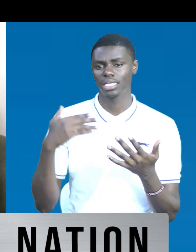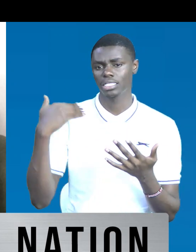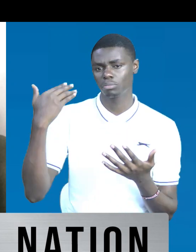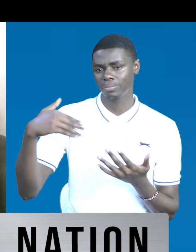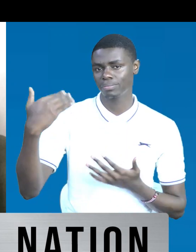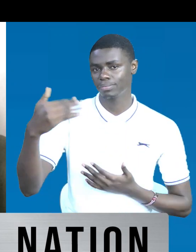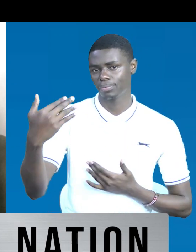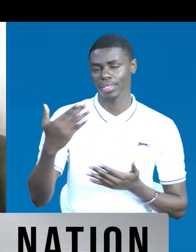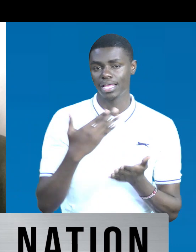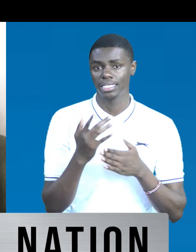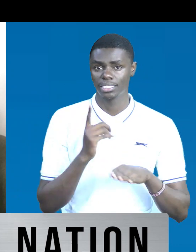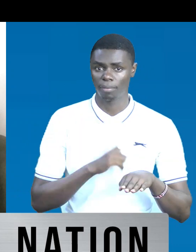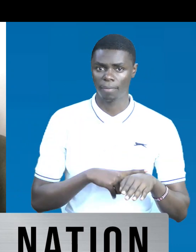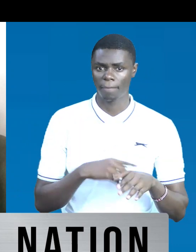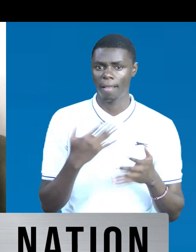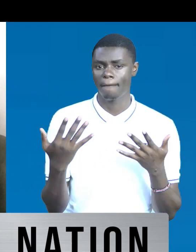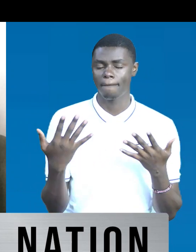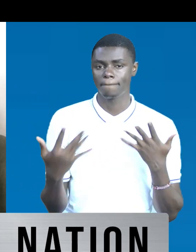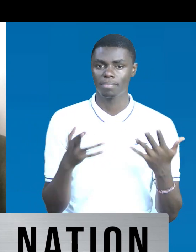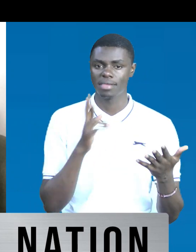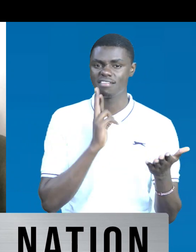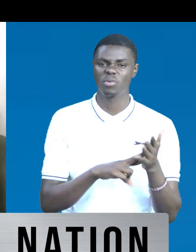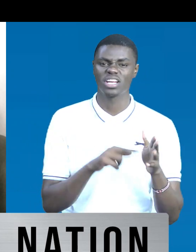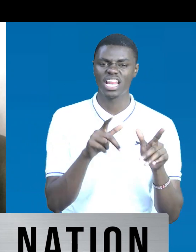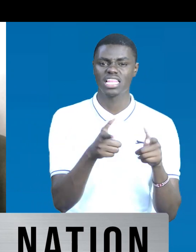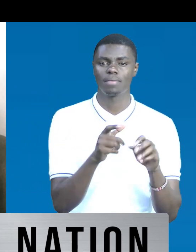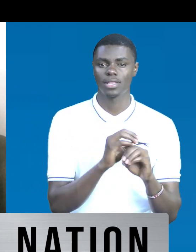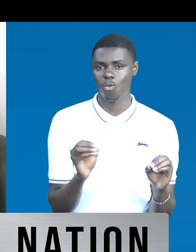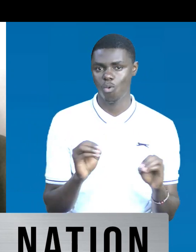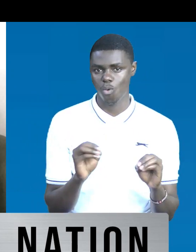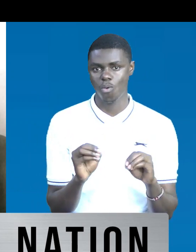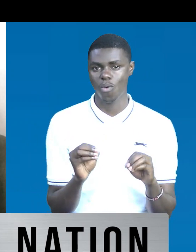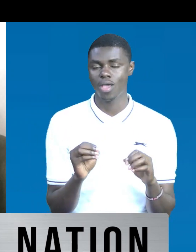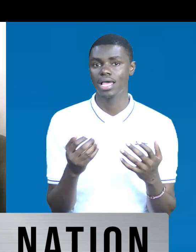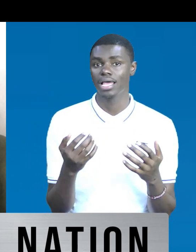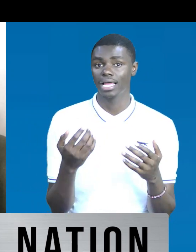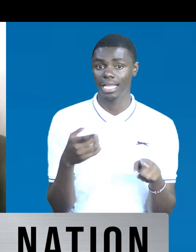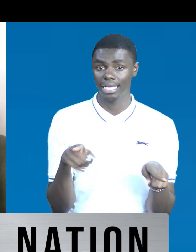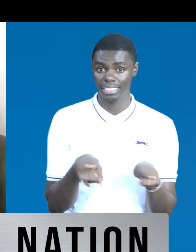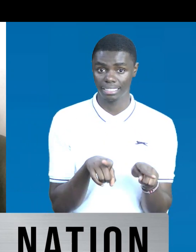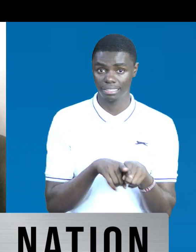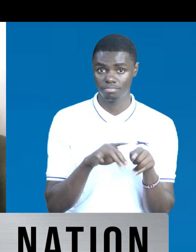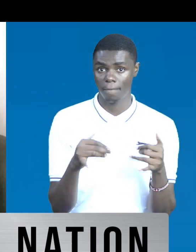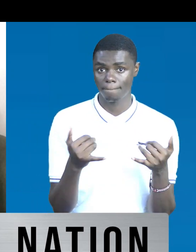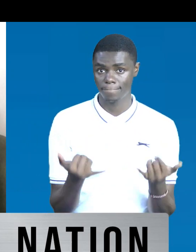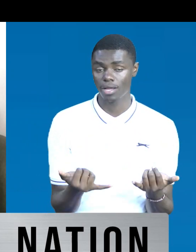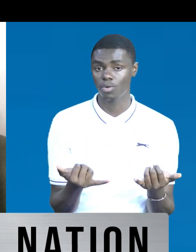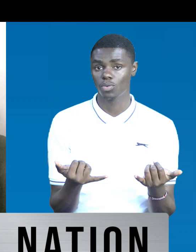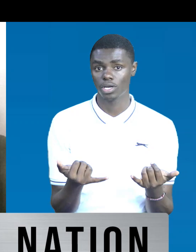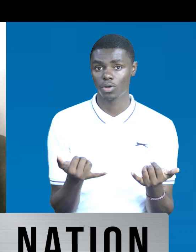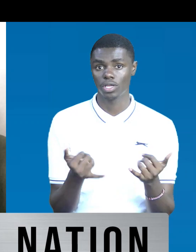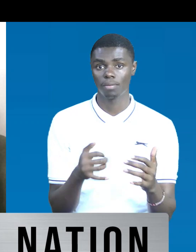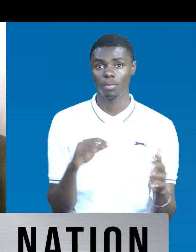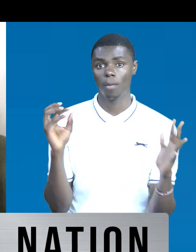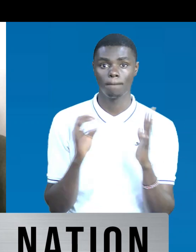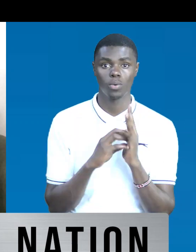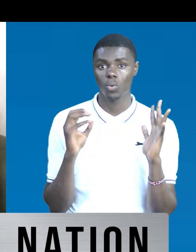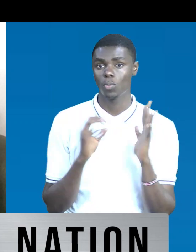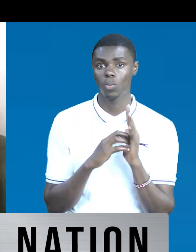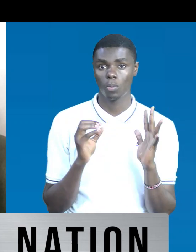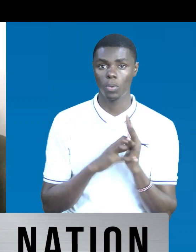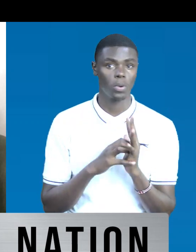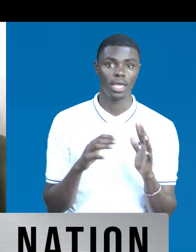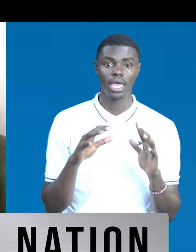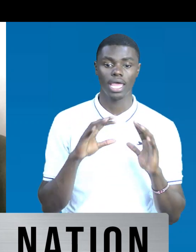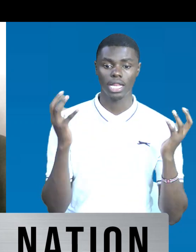then. Sometimes maybe not being reported in the media prominently, like it's now taking attention of the whole